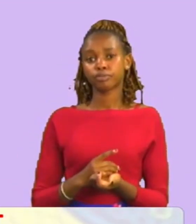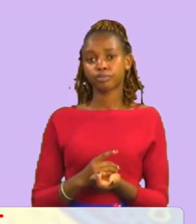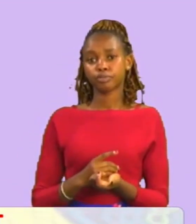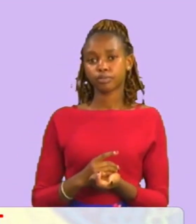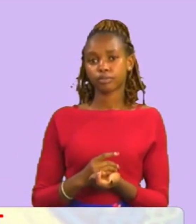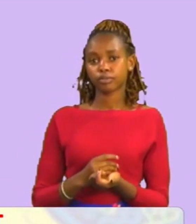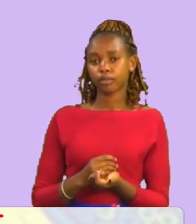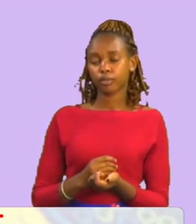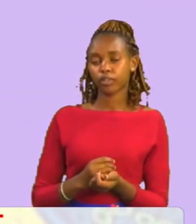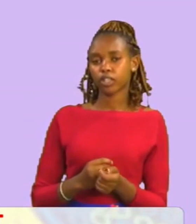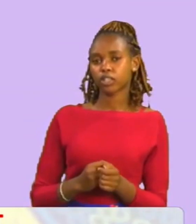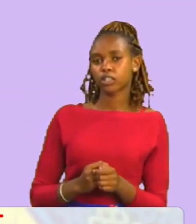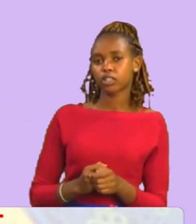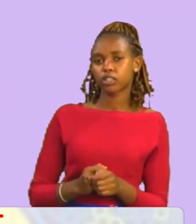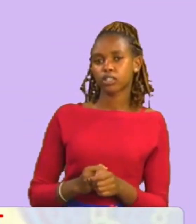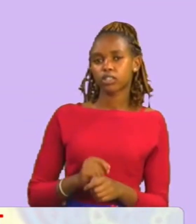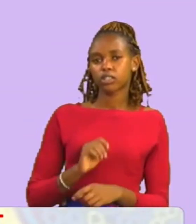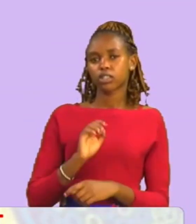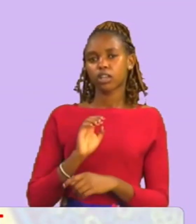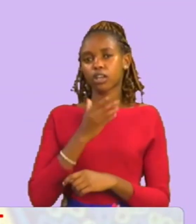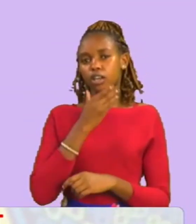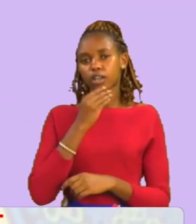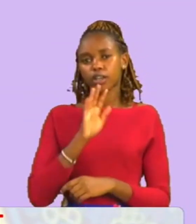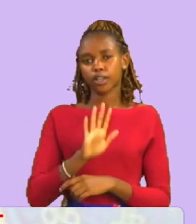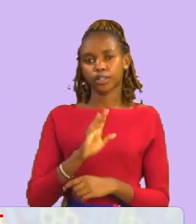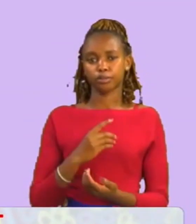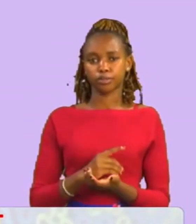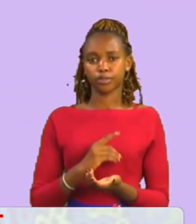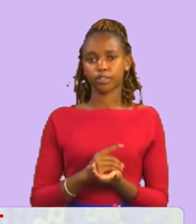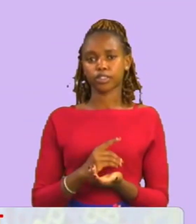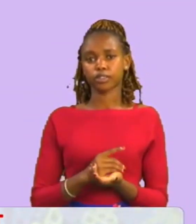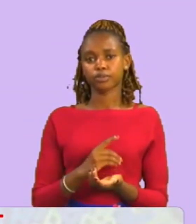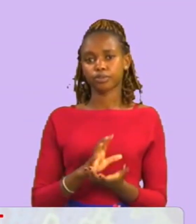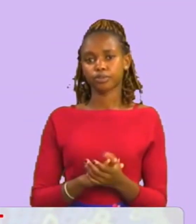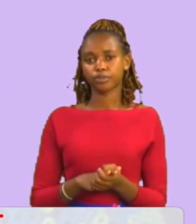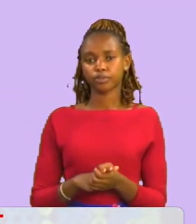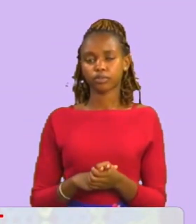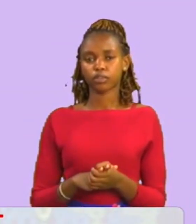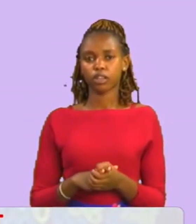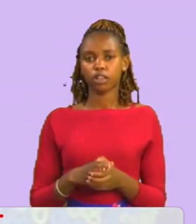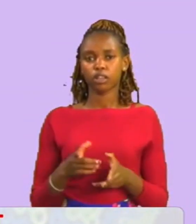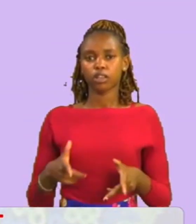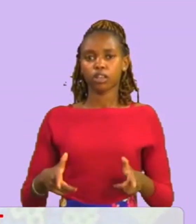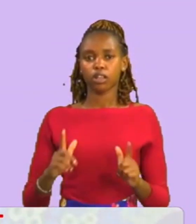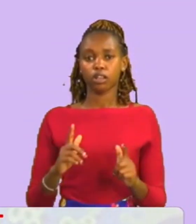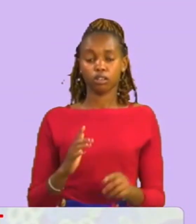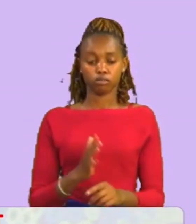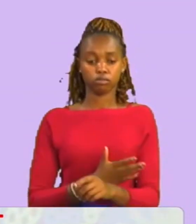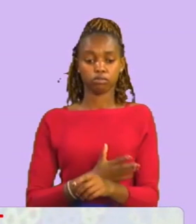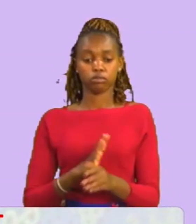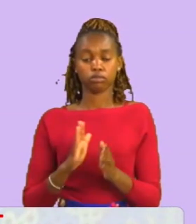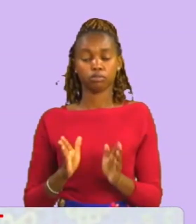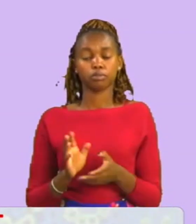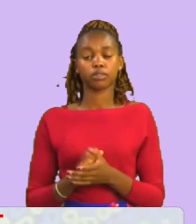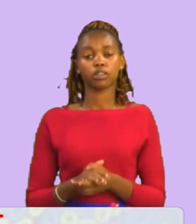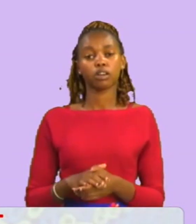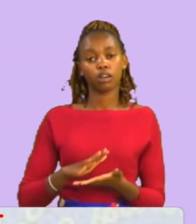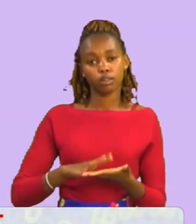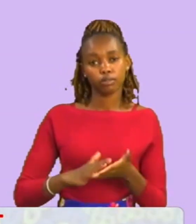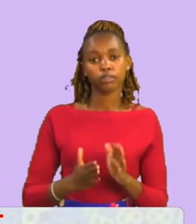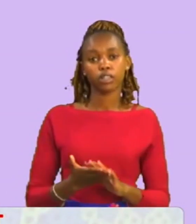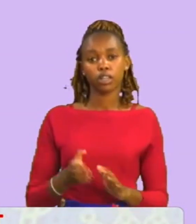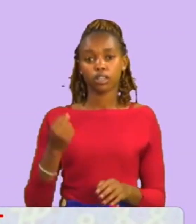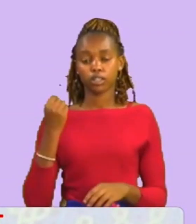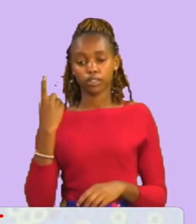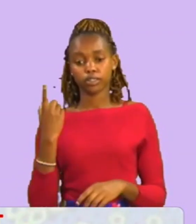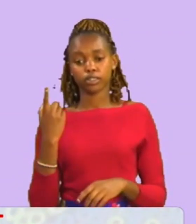professionally he's a doctor, but then occupational hazard allowed him to also be an artist. So you know this is someone who also understood his